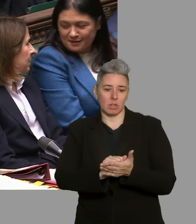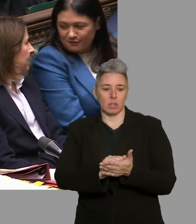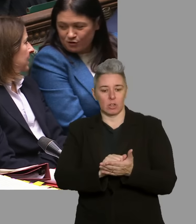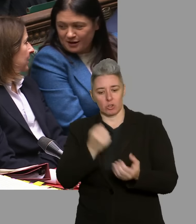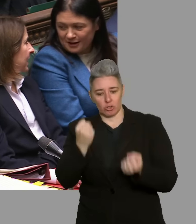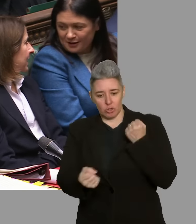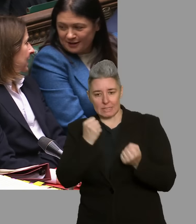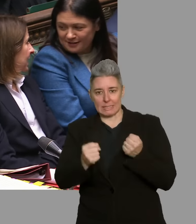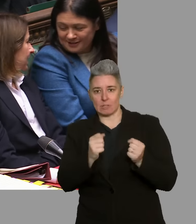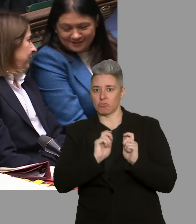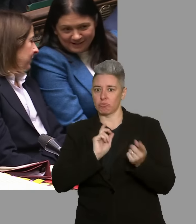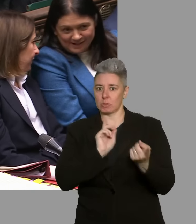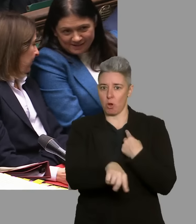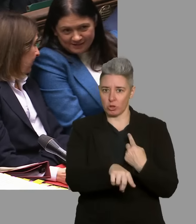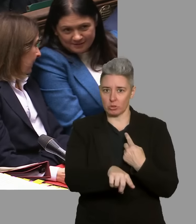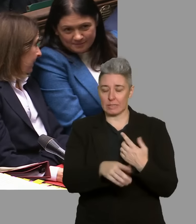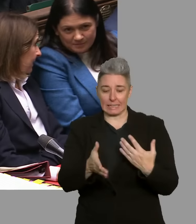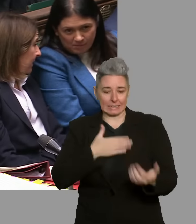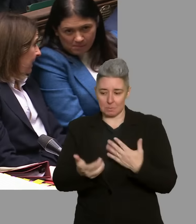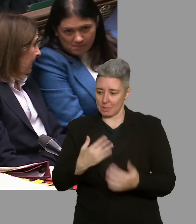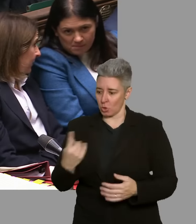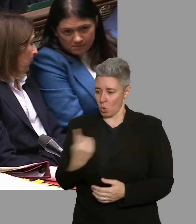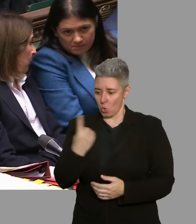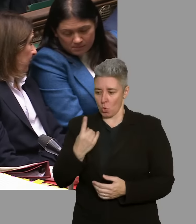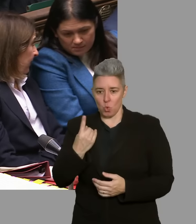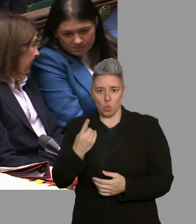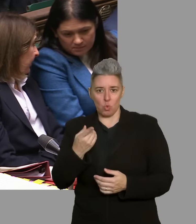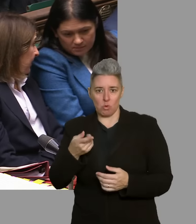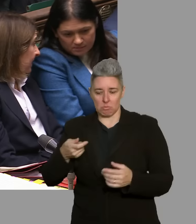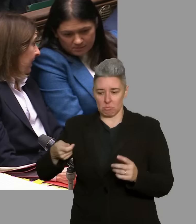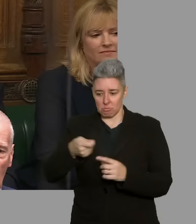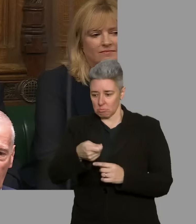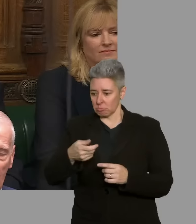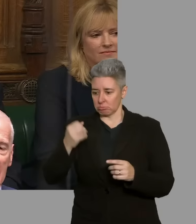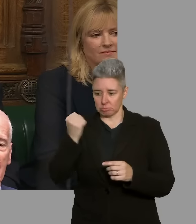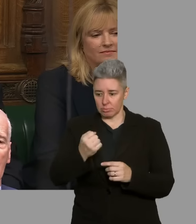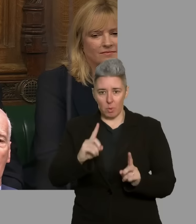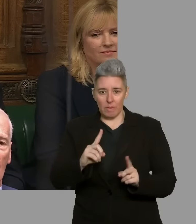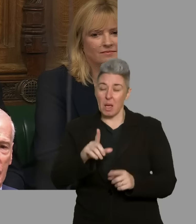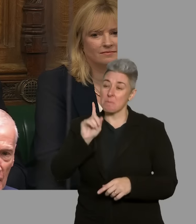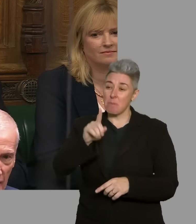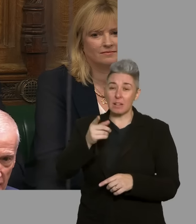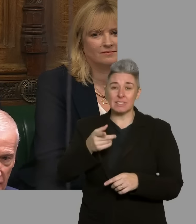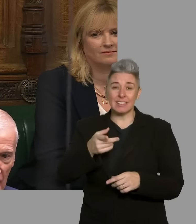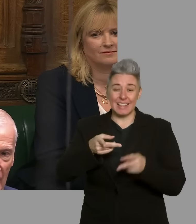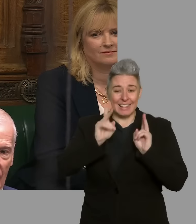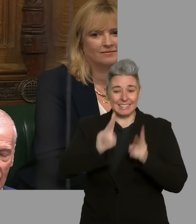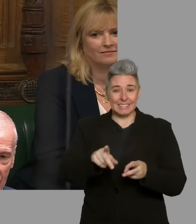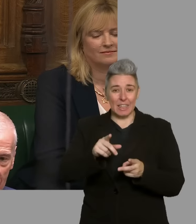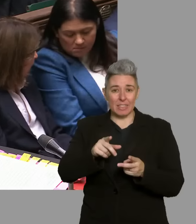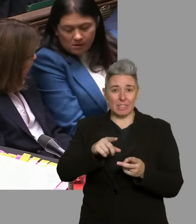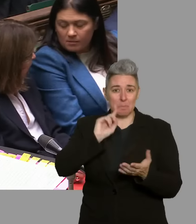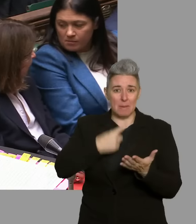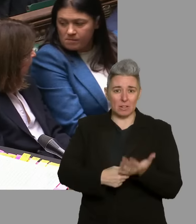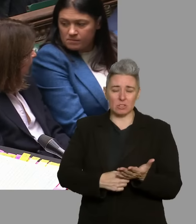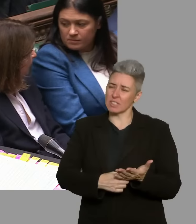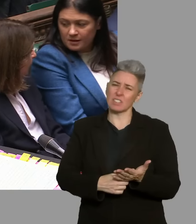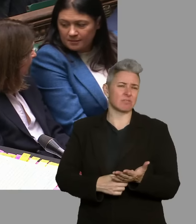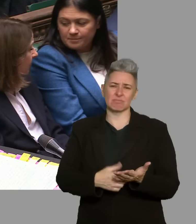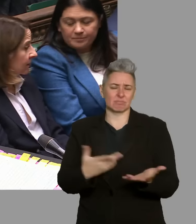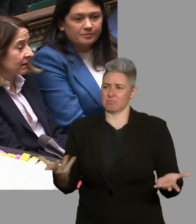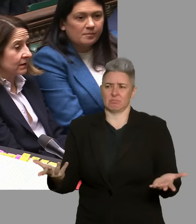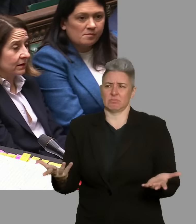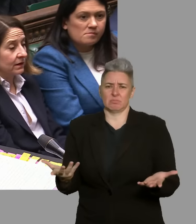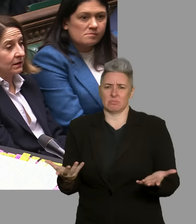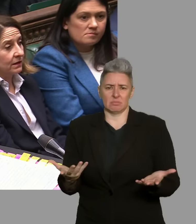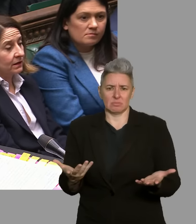by. But reintroducing the death penalty is not the answer to this. it didn't work when it